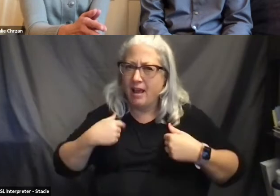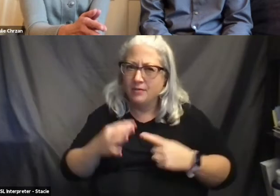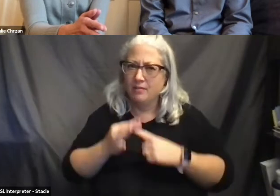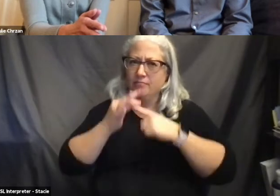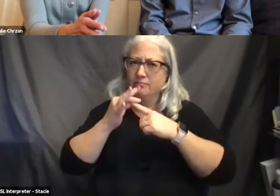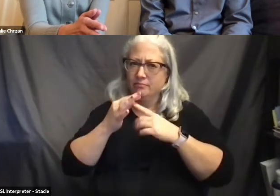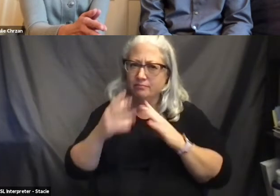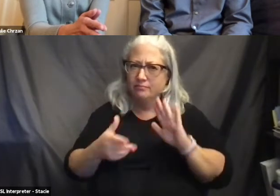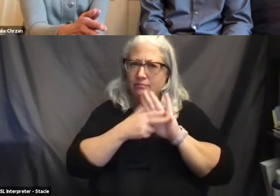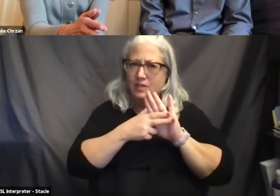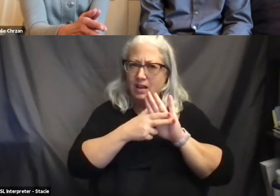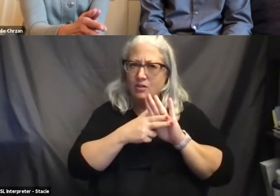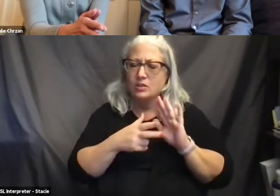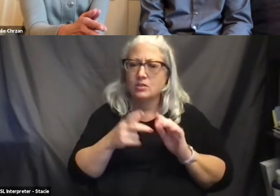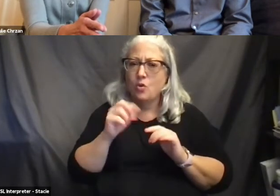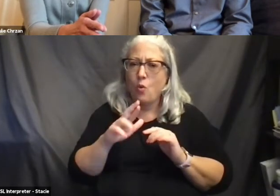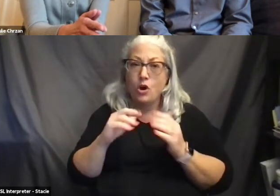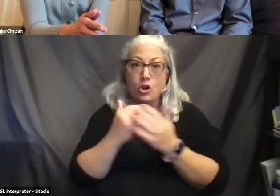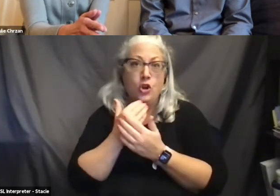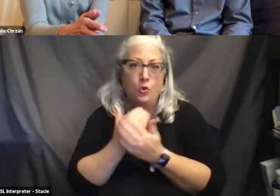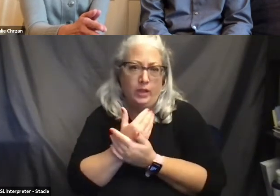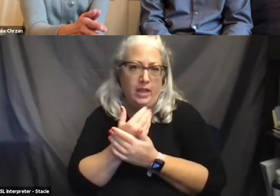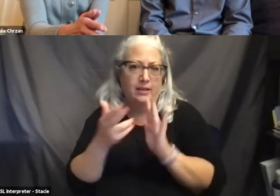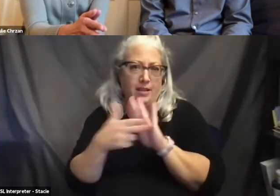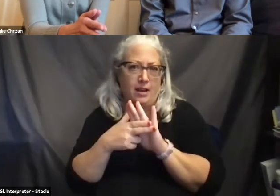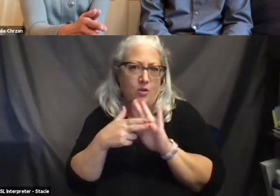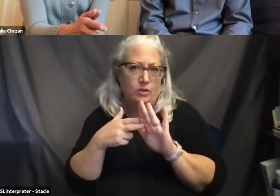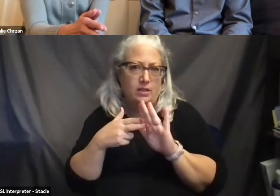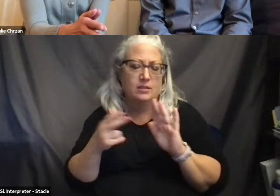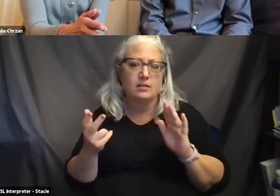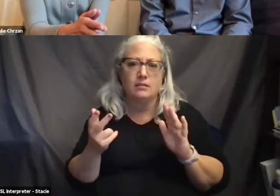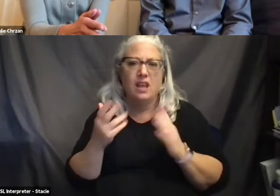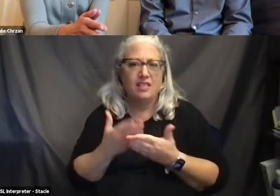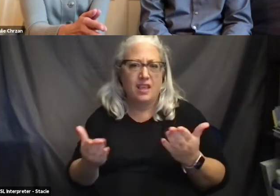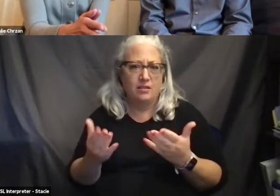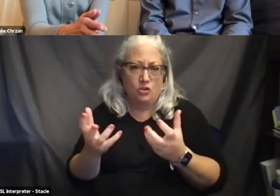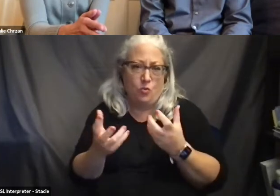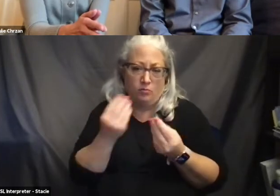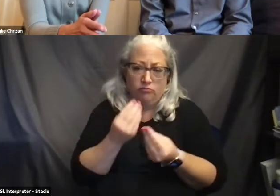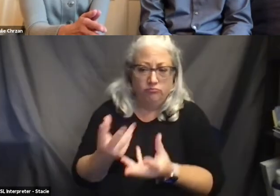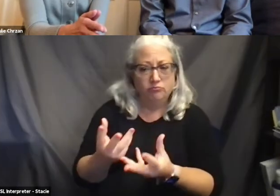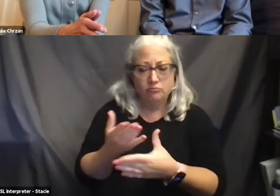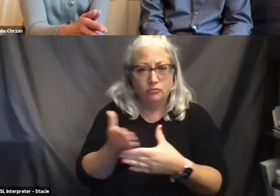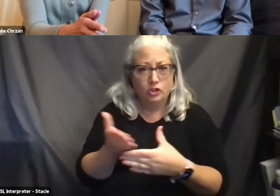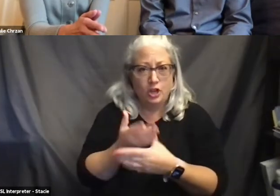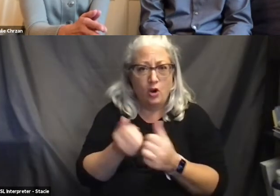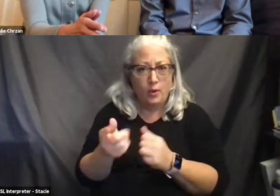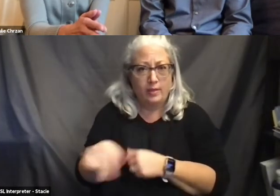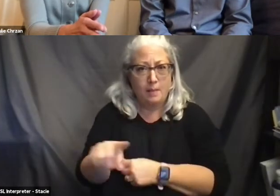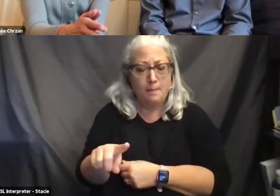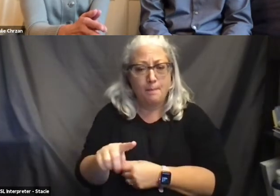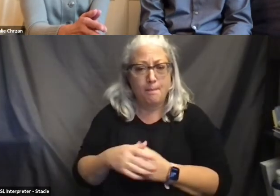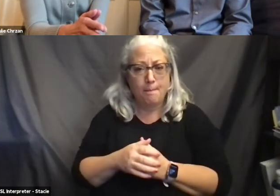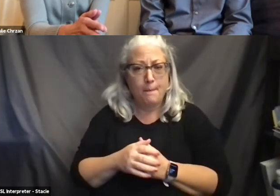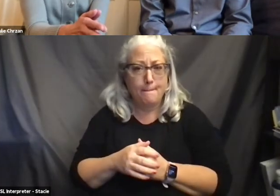or, you know, are new to diagnosis? Things that you would want to share with them in terms of